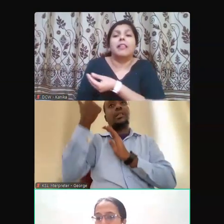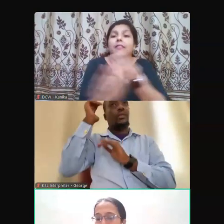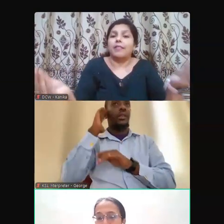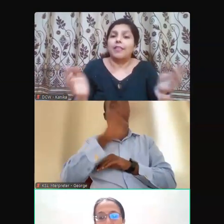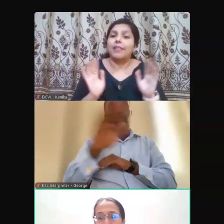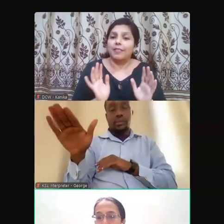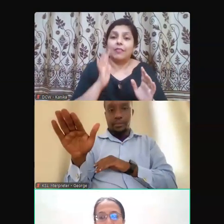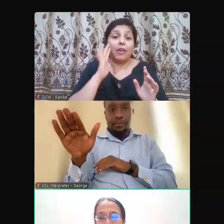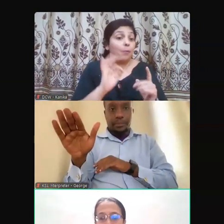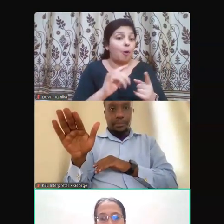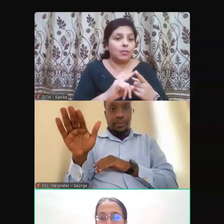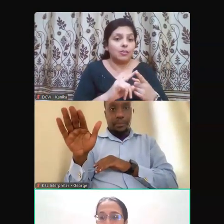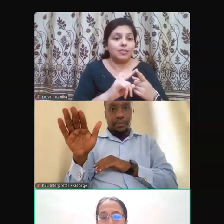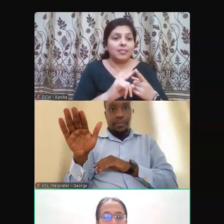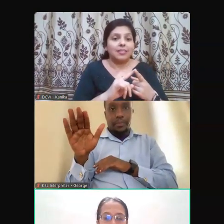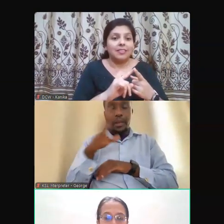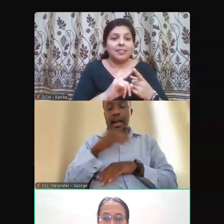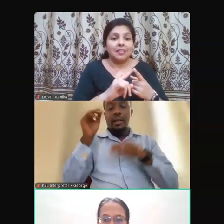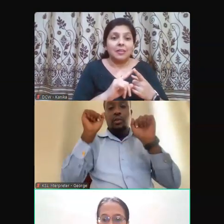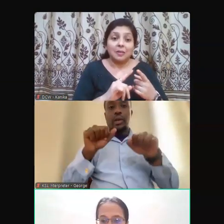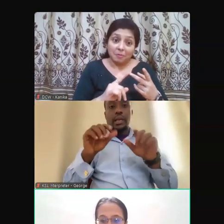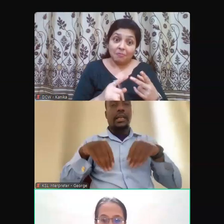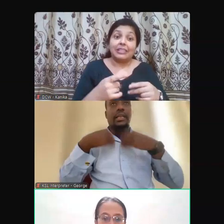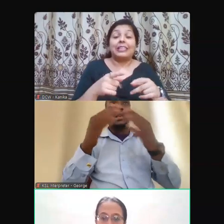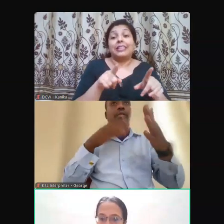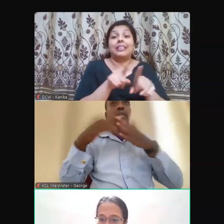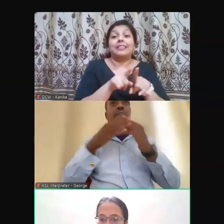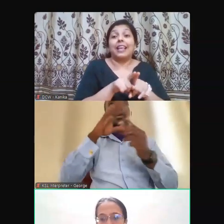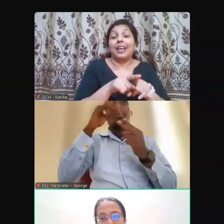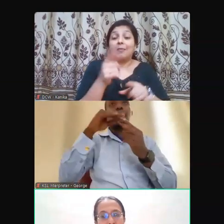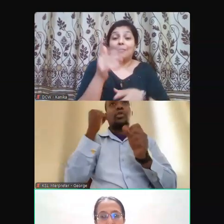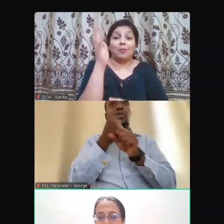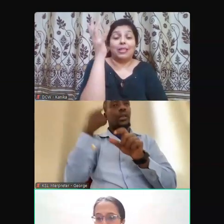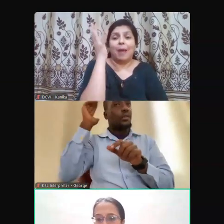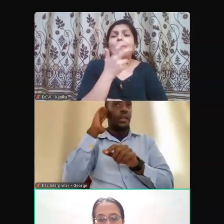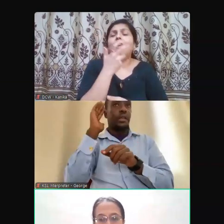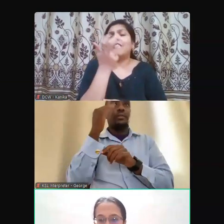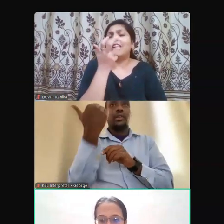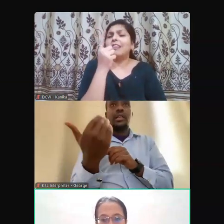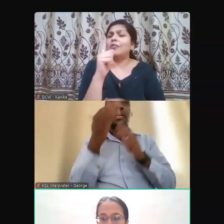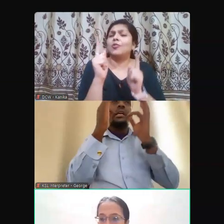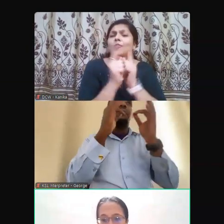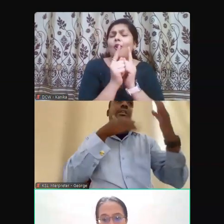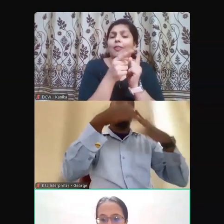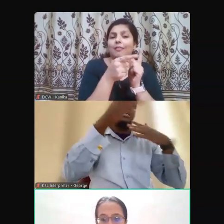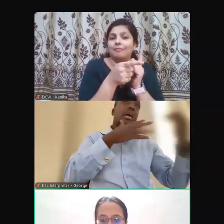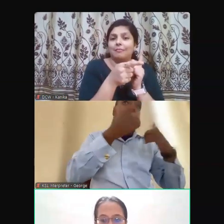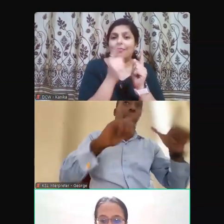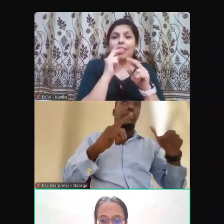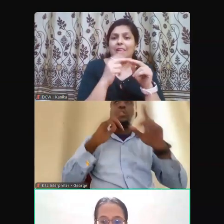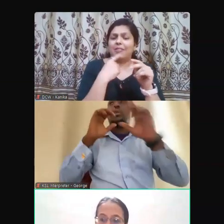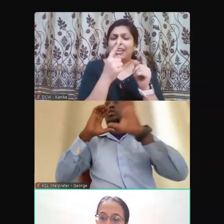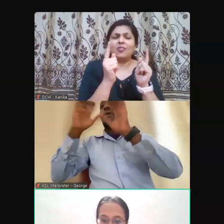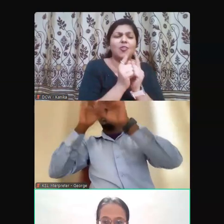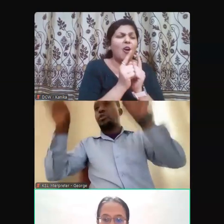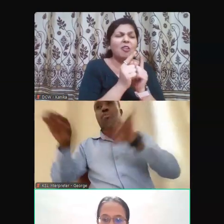And you can give whatever option works for a deaf child, whether it is sign language, whether it is any other communication mode, whatever works